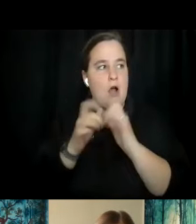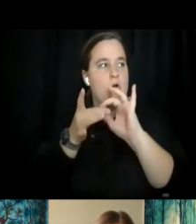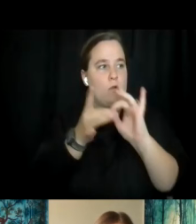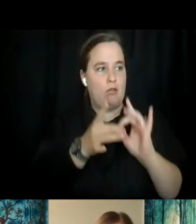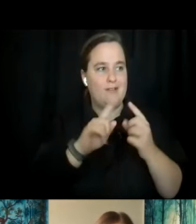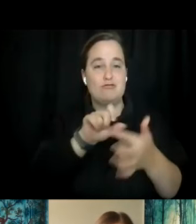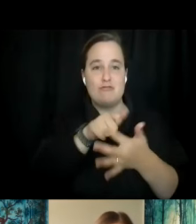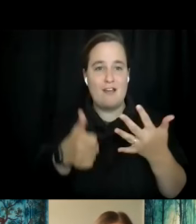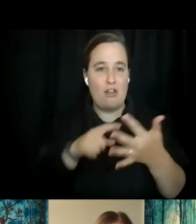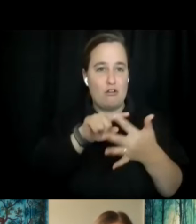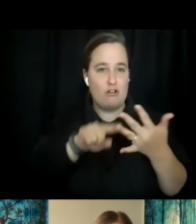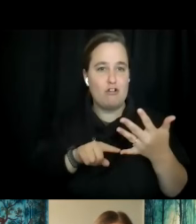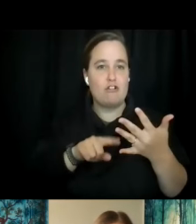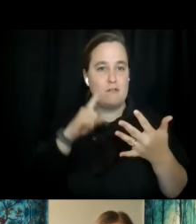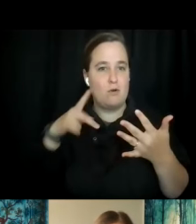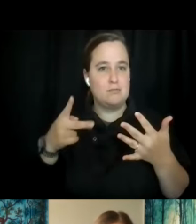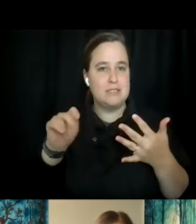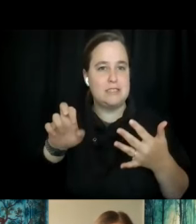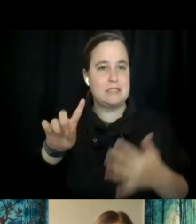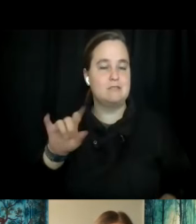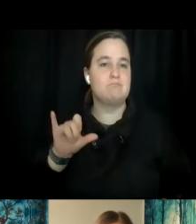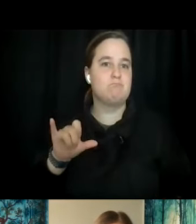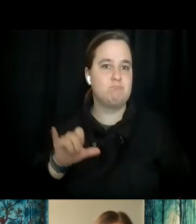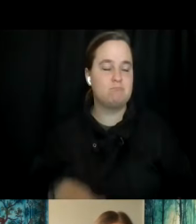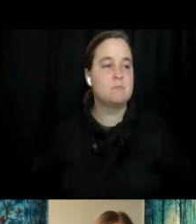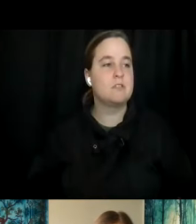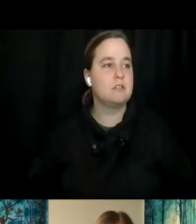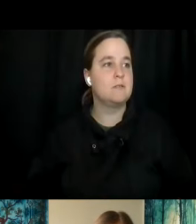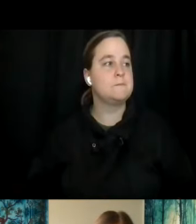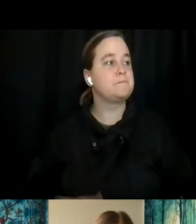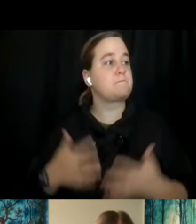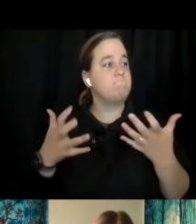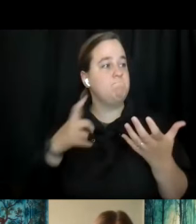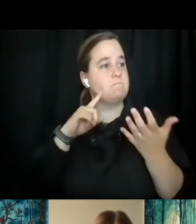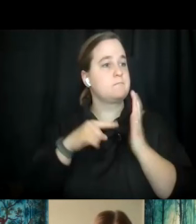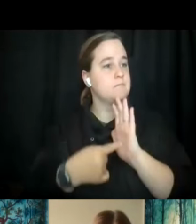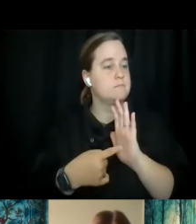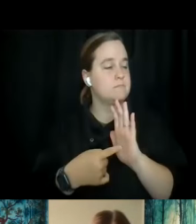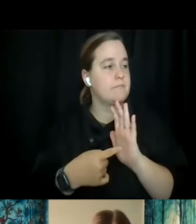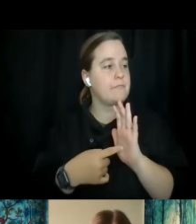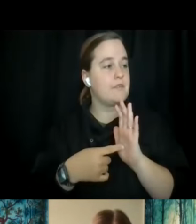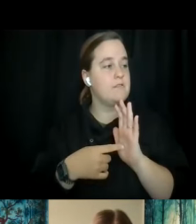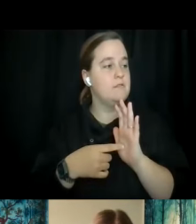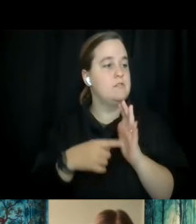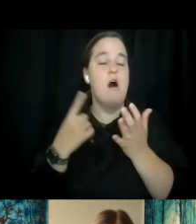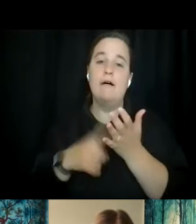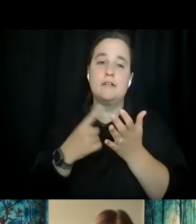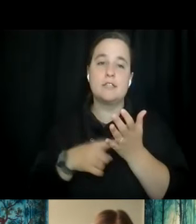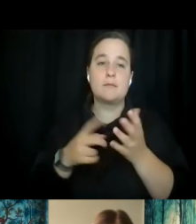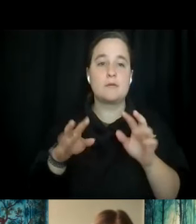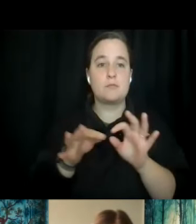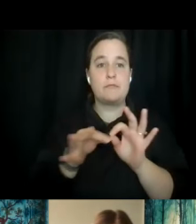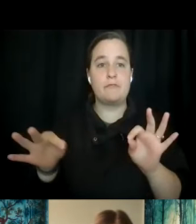criteria within PTSD. So I want to point out that sometimes there are phrases that are used